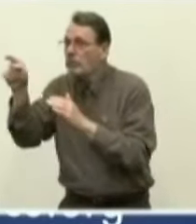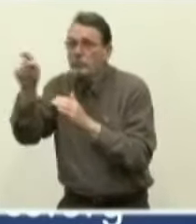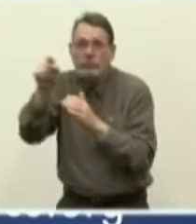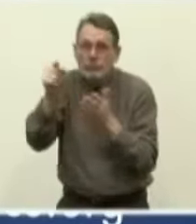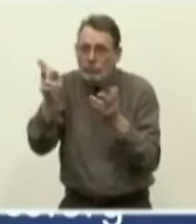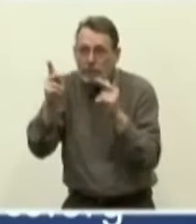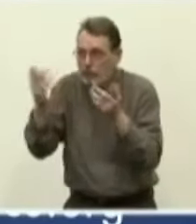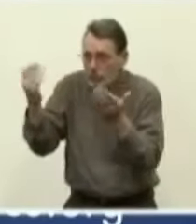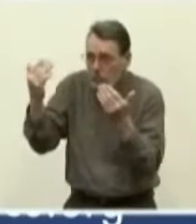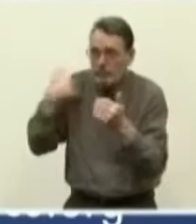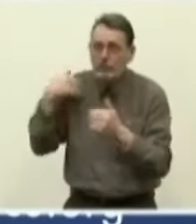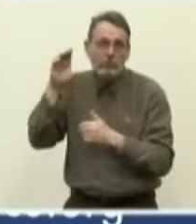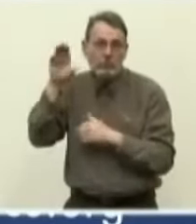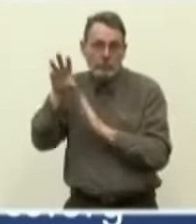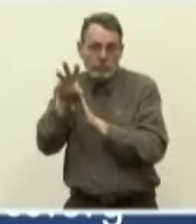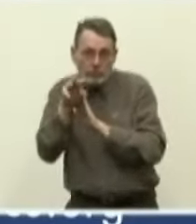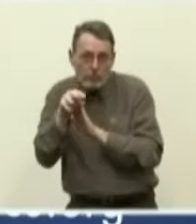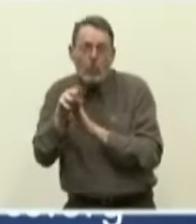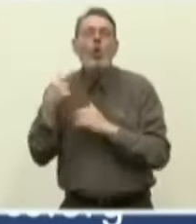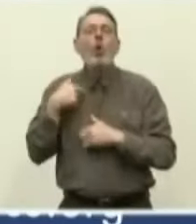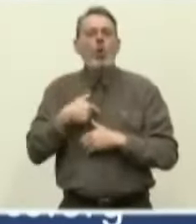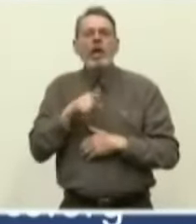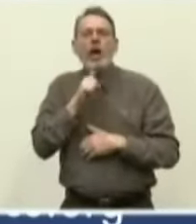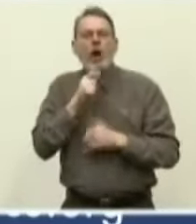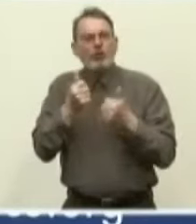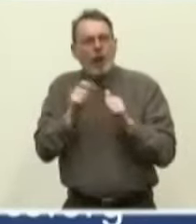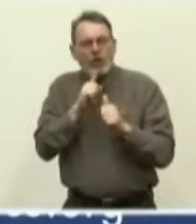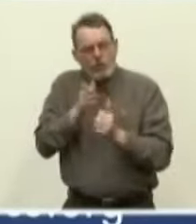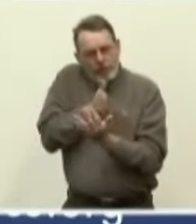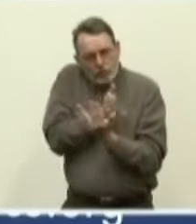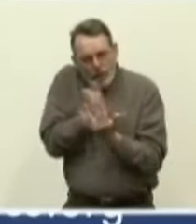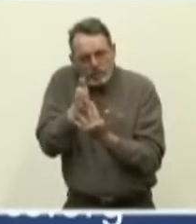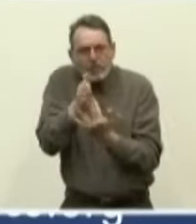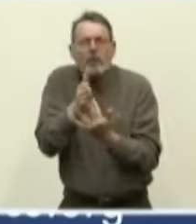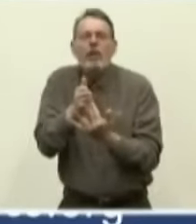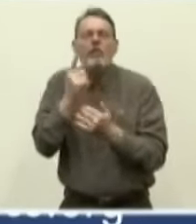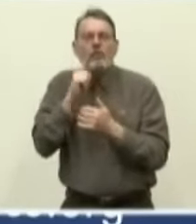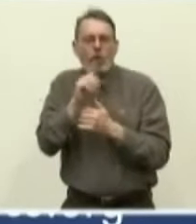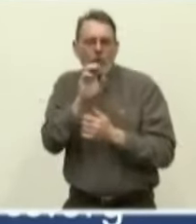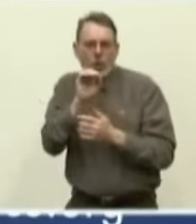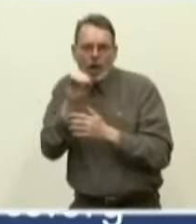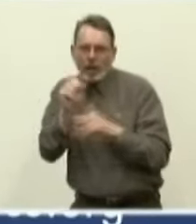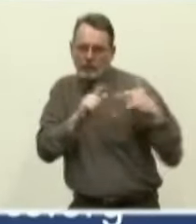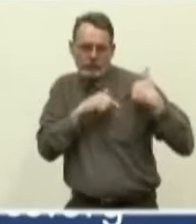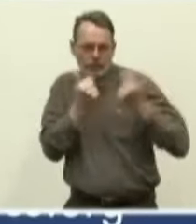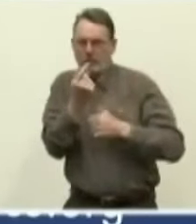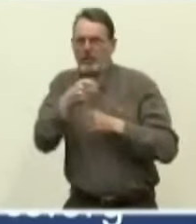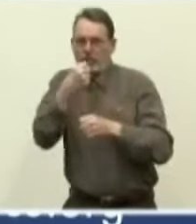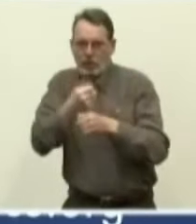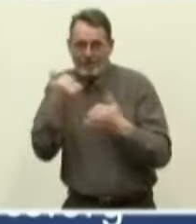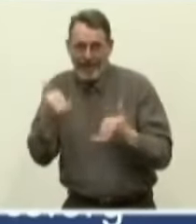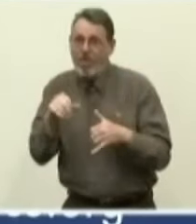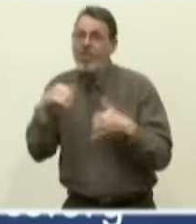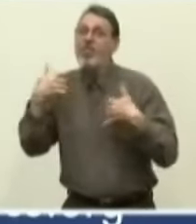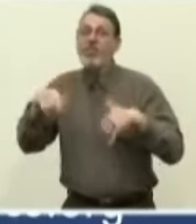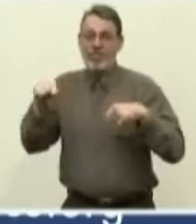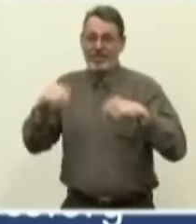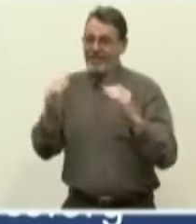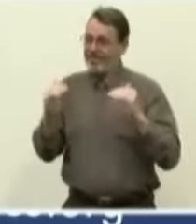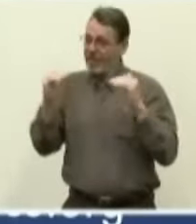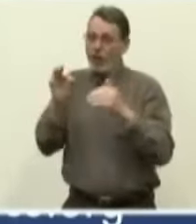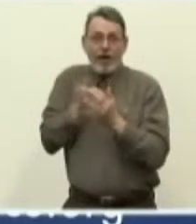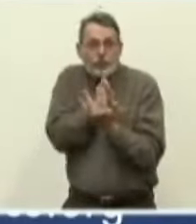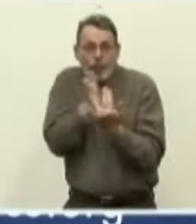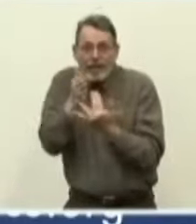Although we've been committed to transparency with our officer-involved shooting investigations for several years now, this level of transparency